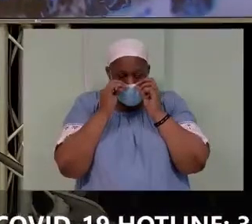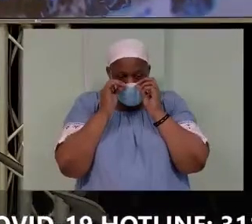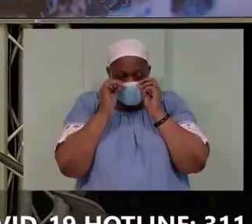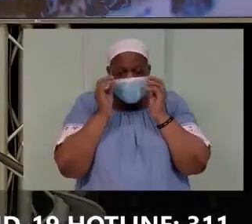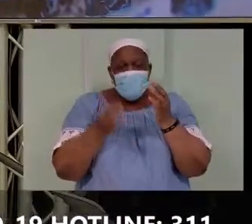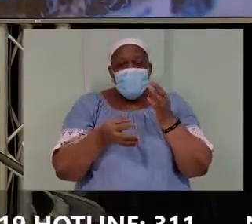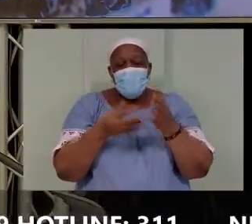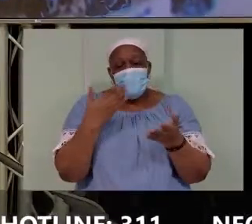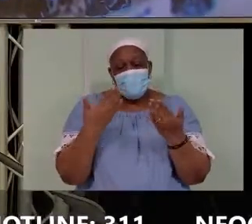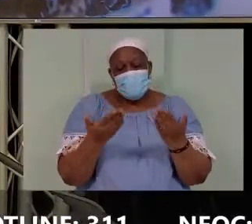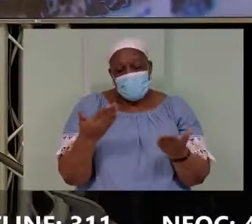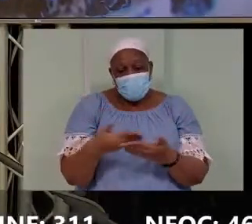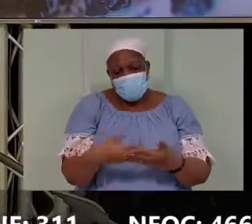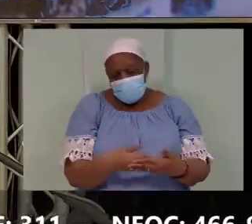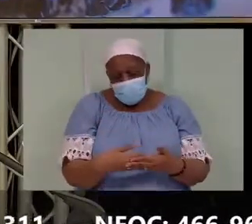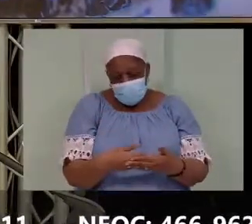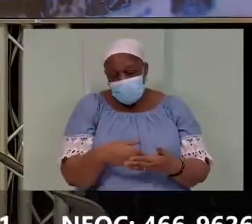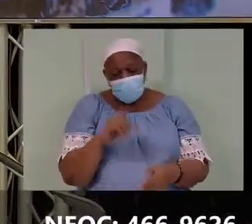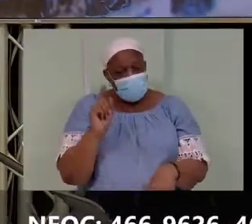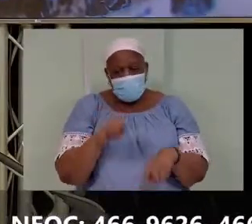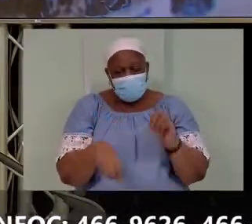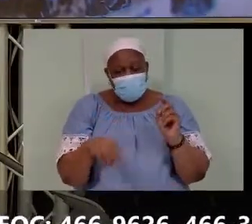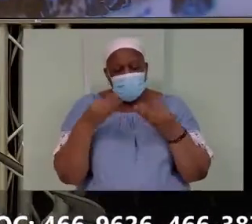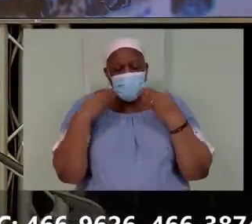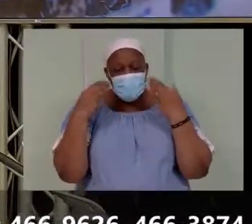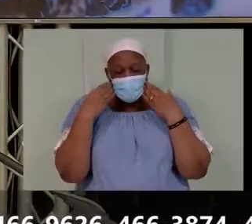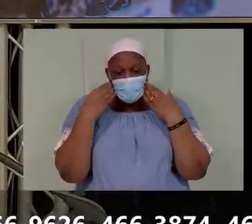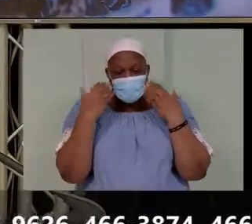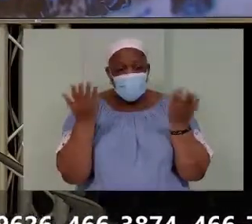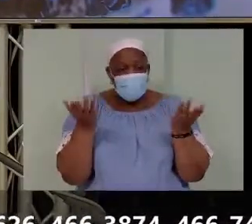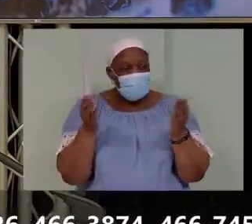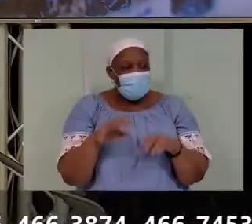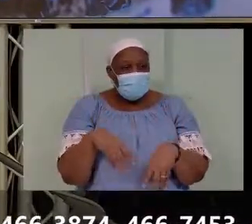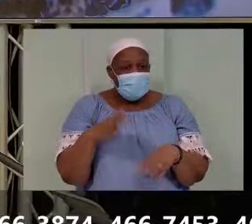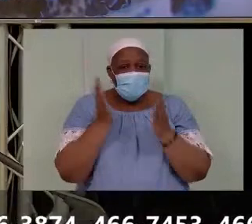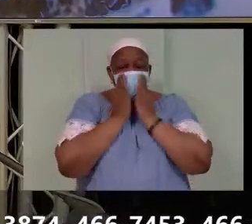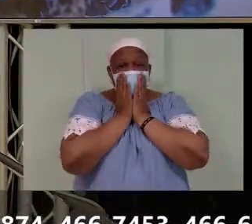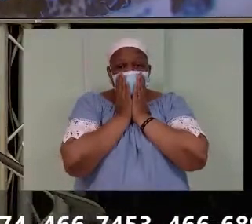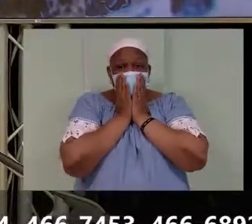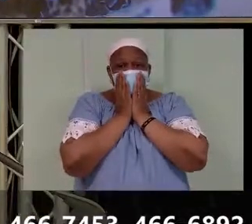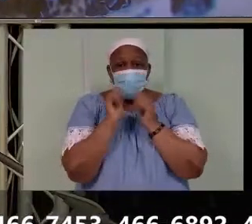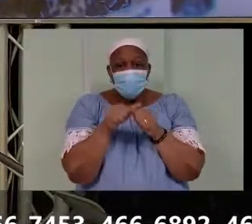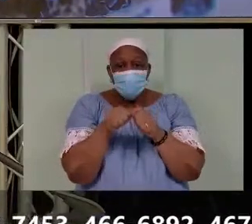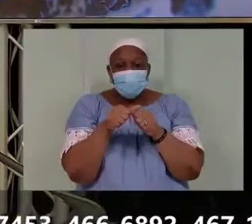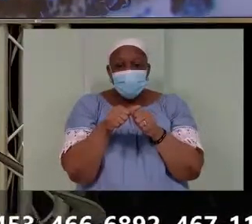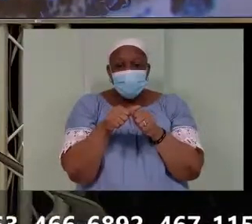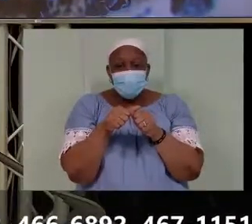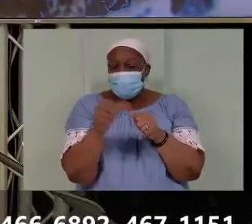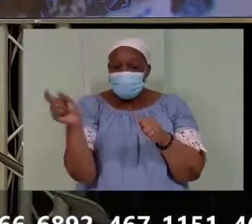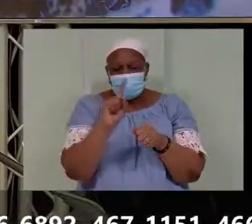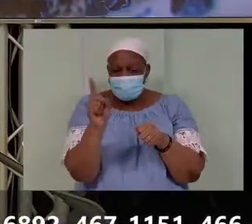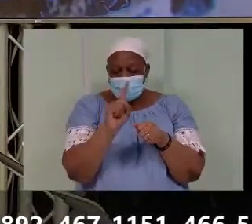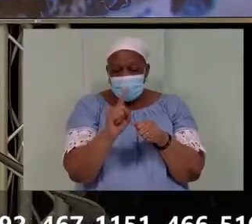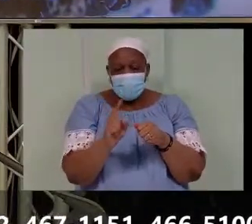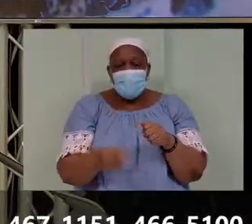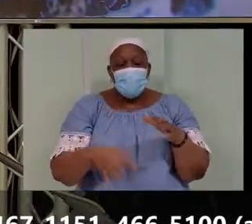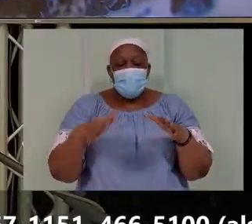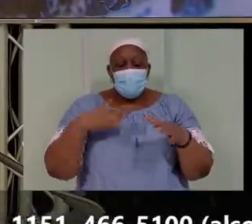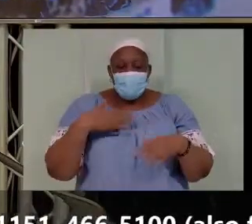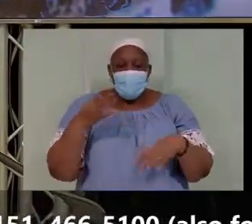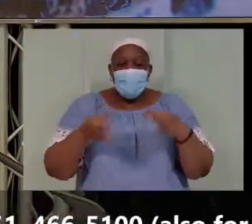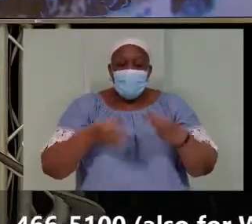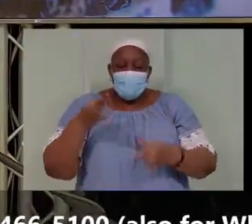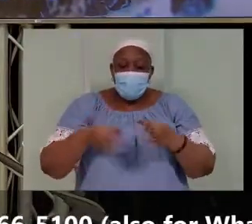is saying that you need to have that mask glued to your face and you have some respiratory distress and you cannot remove that